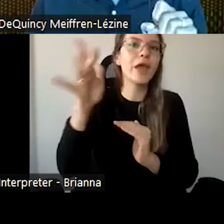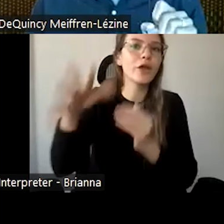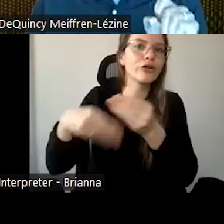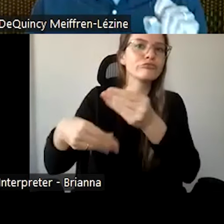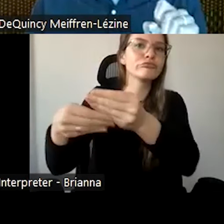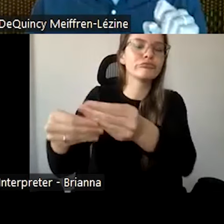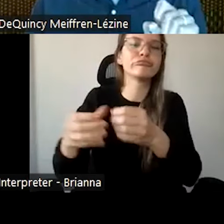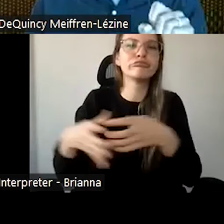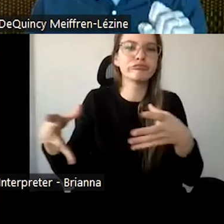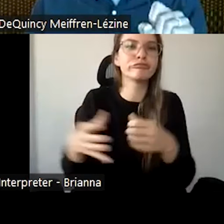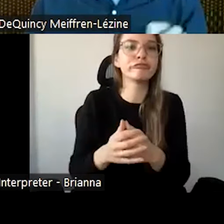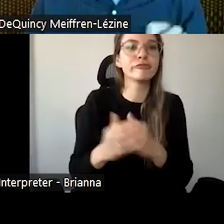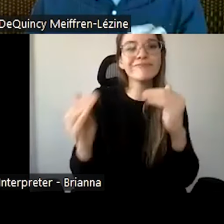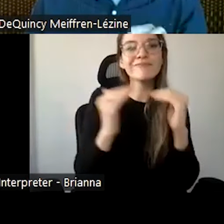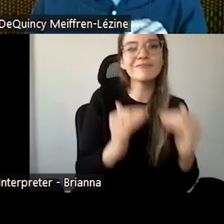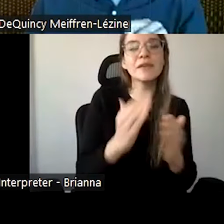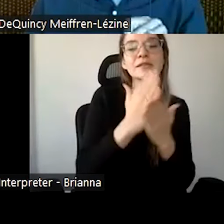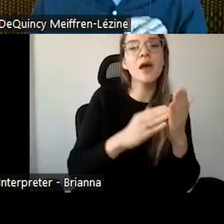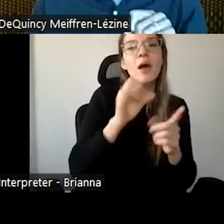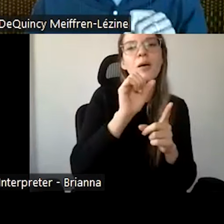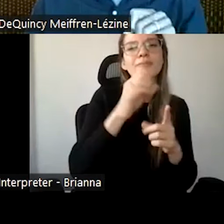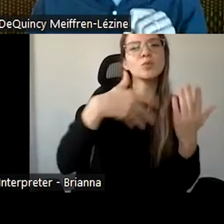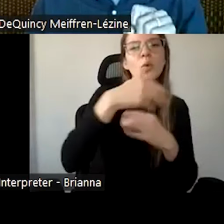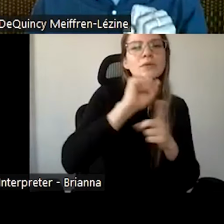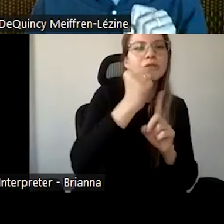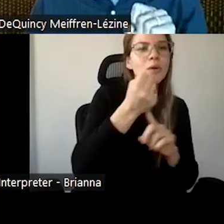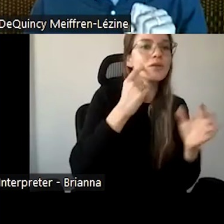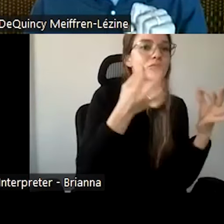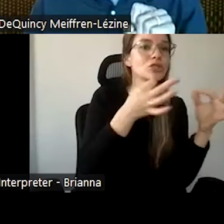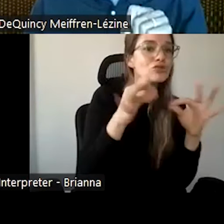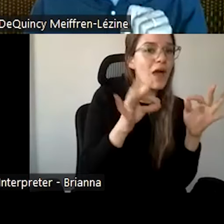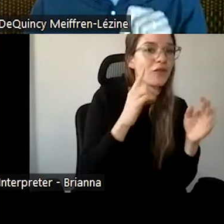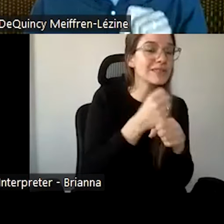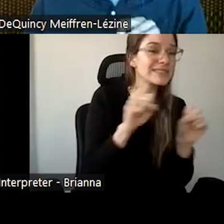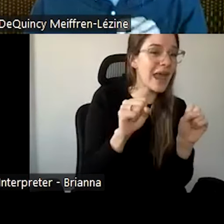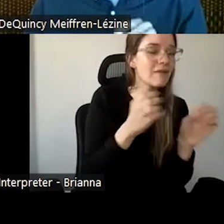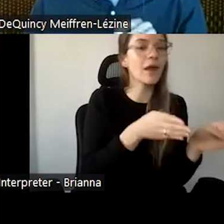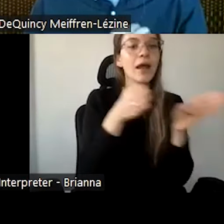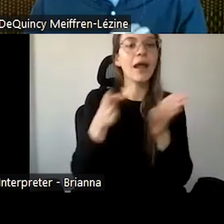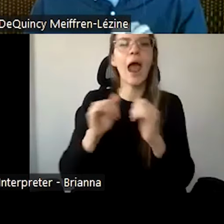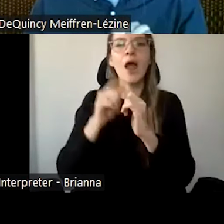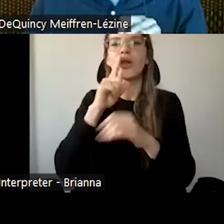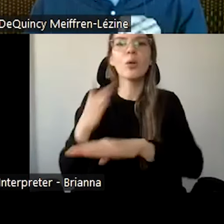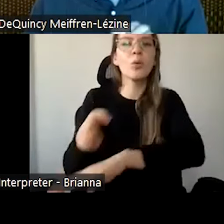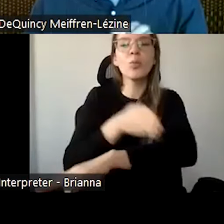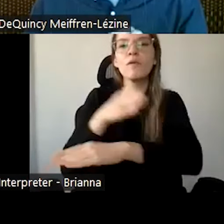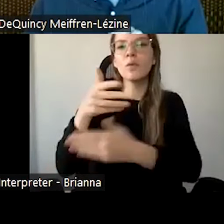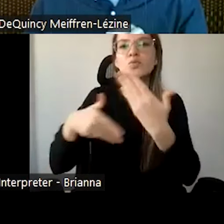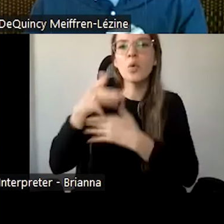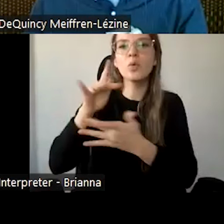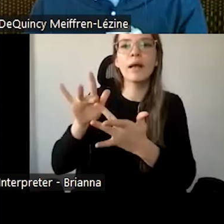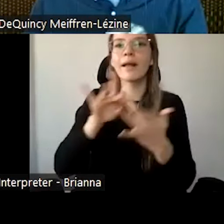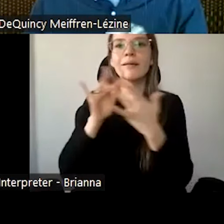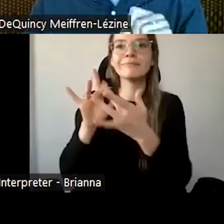looking at social situations and distractions on the safety side, and then ways to improve social connections on the growth